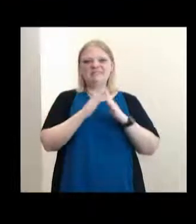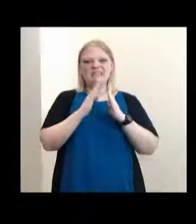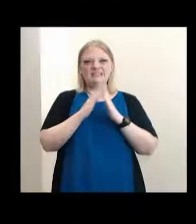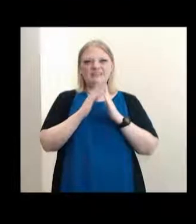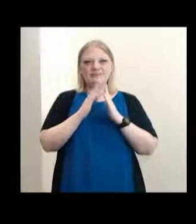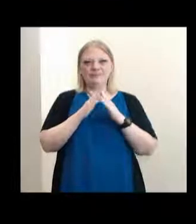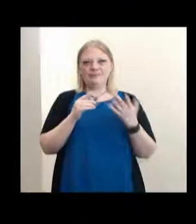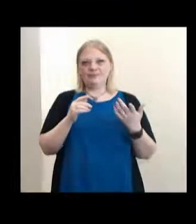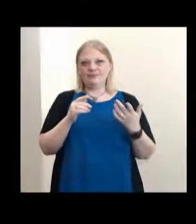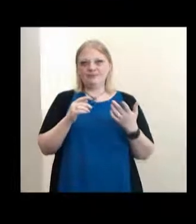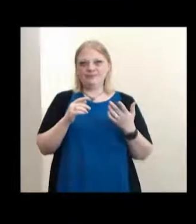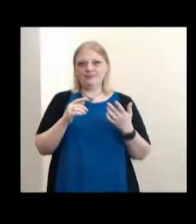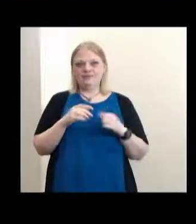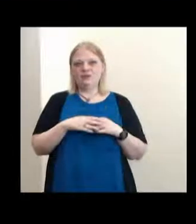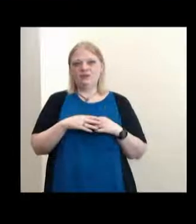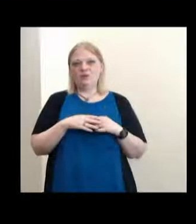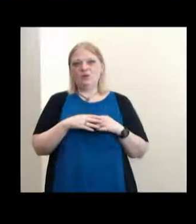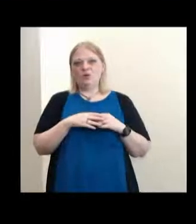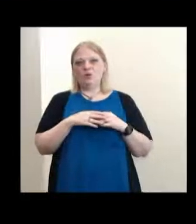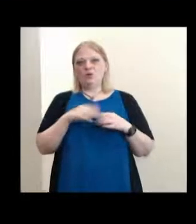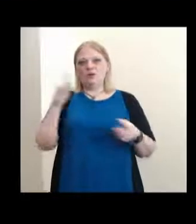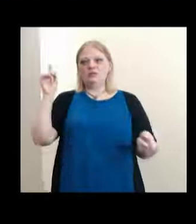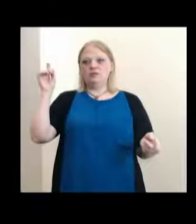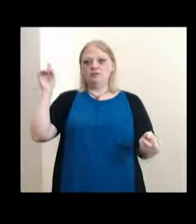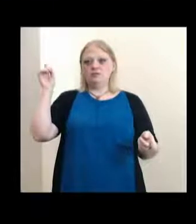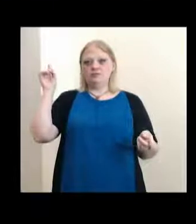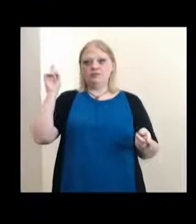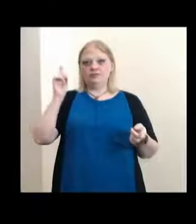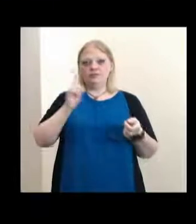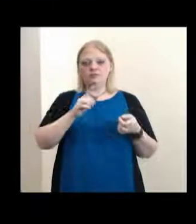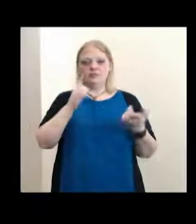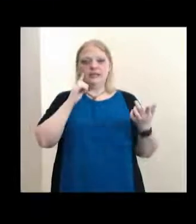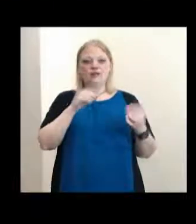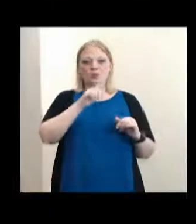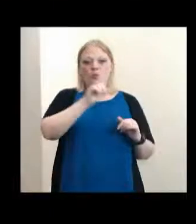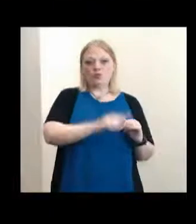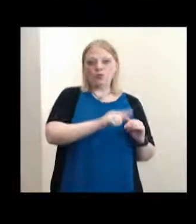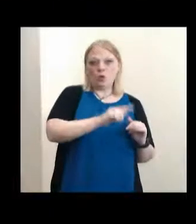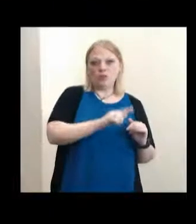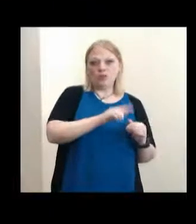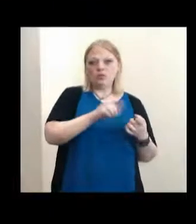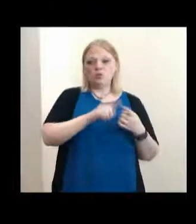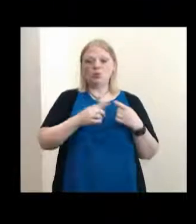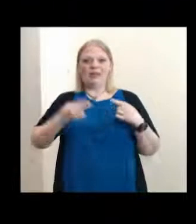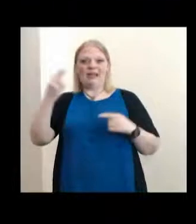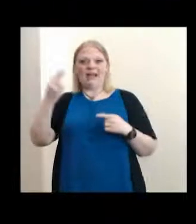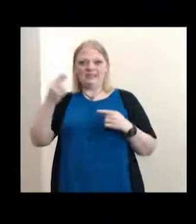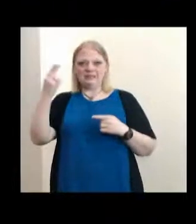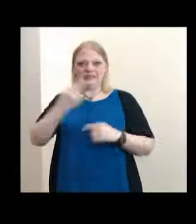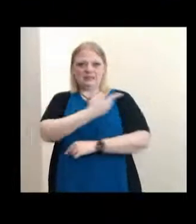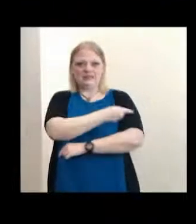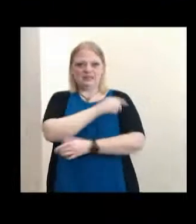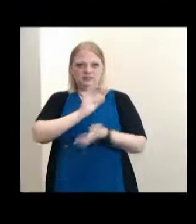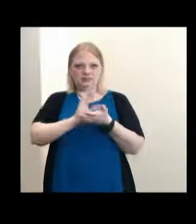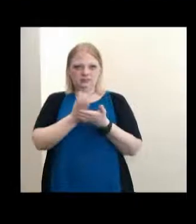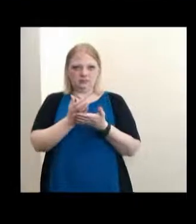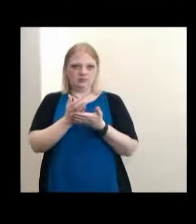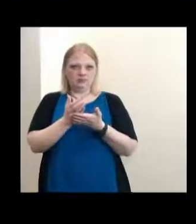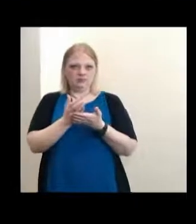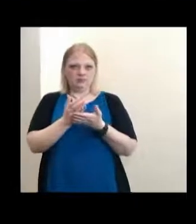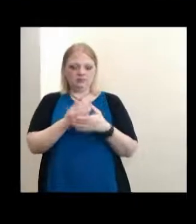a descending order from the lowest vaccine penetration to the highest vaccine penetration. So you can see